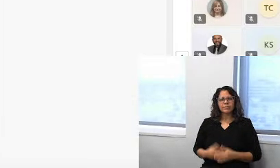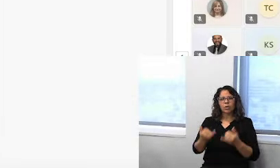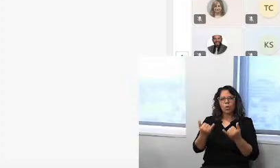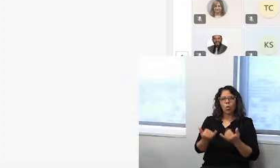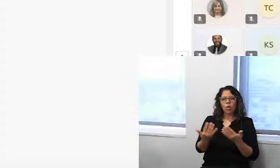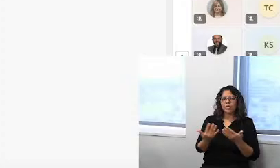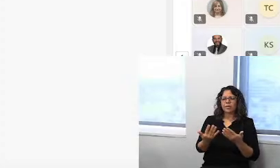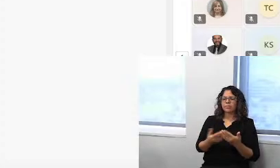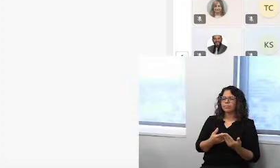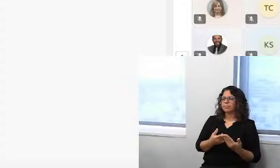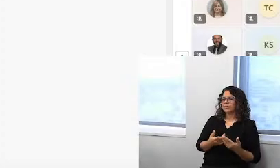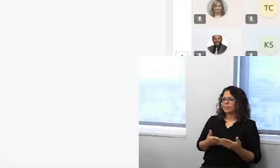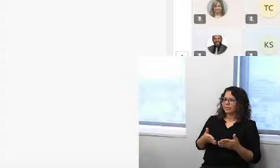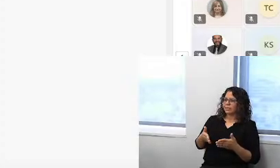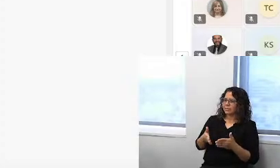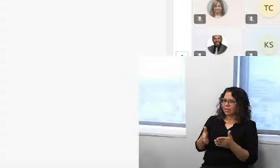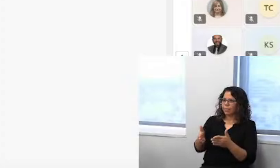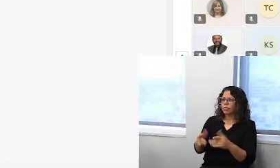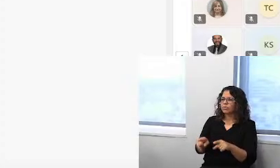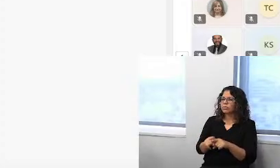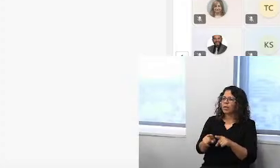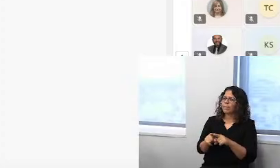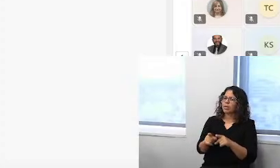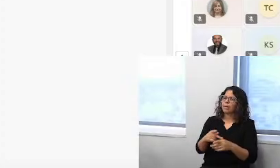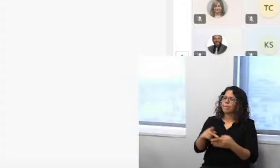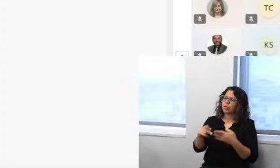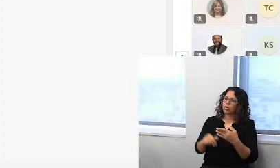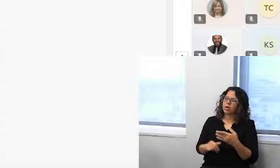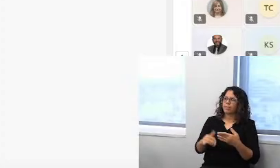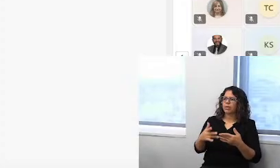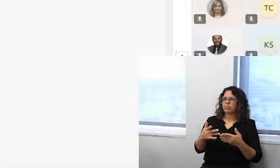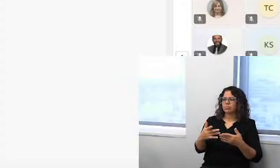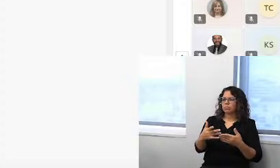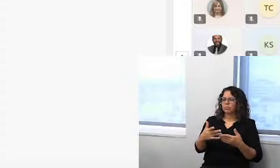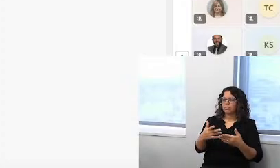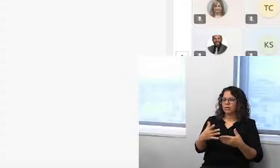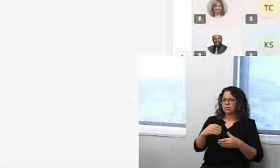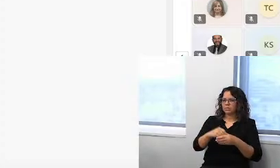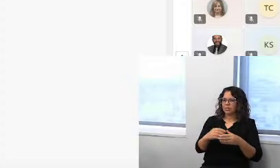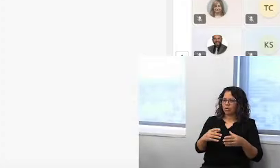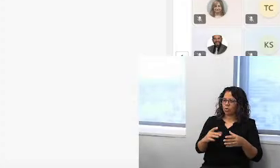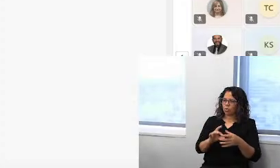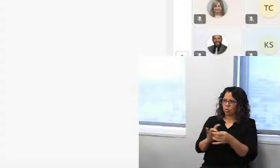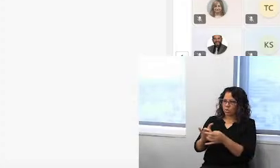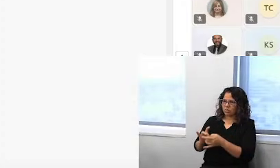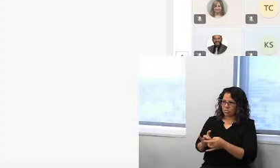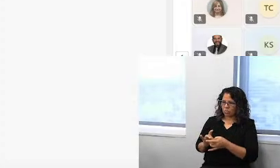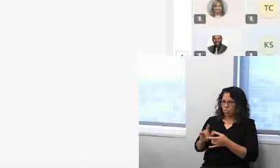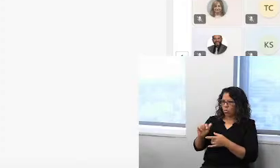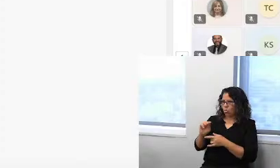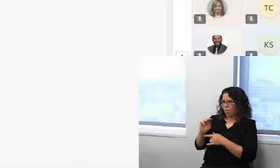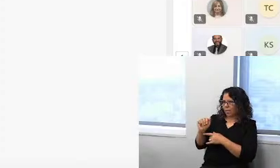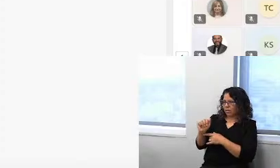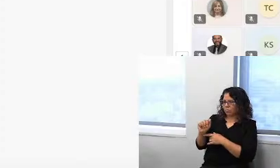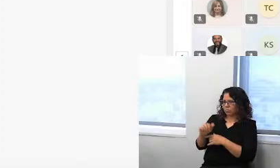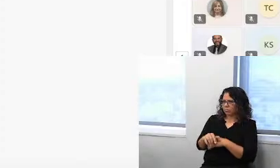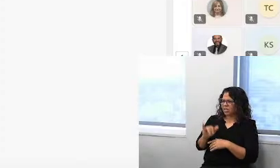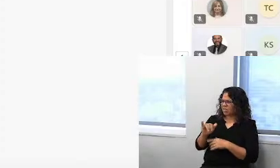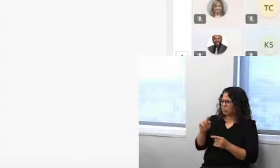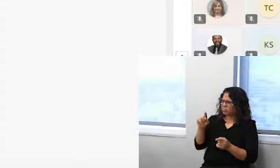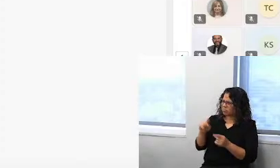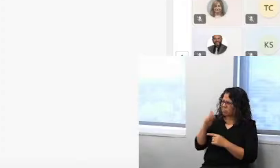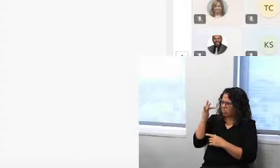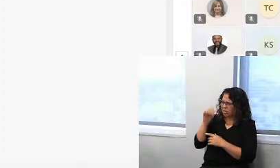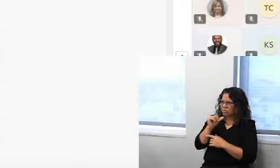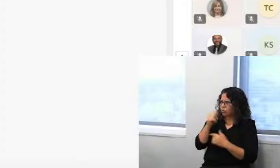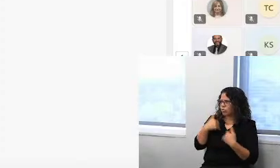LUMA is doing. Has that been reduced in any way because of lack of actual funding of